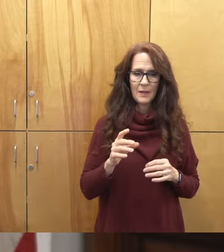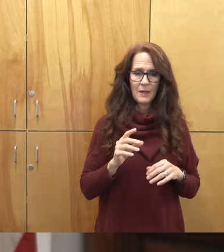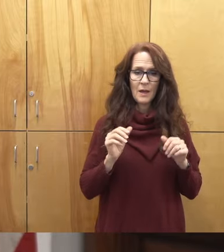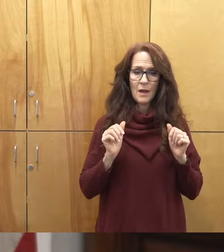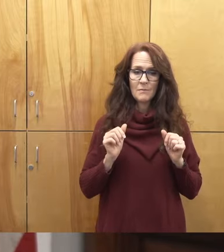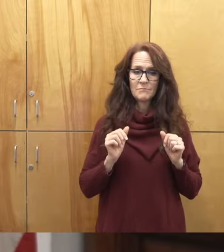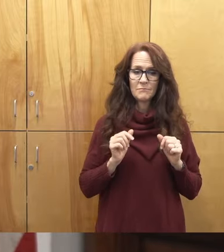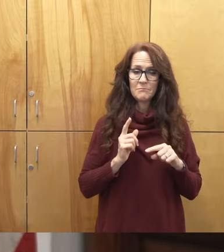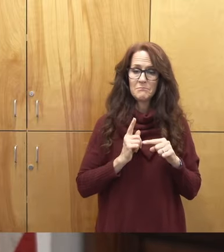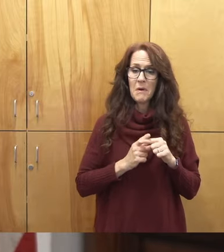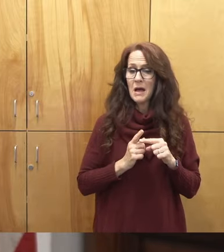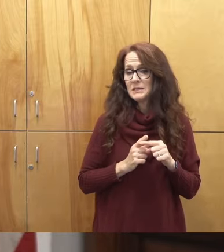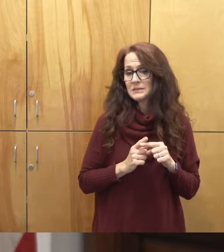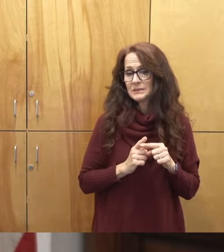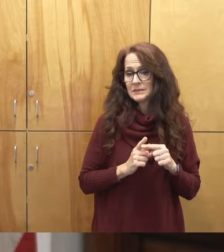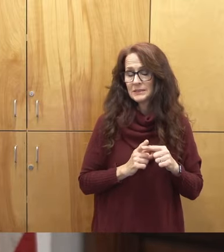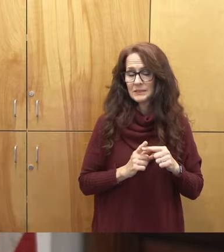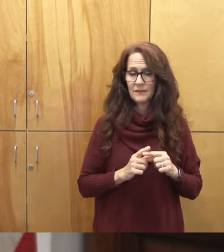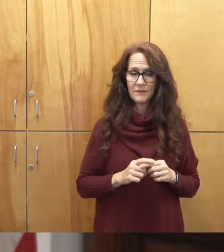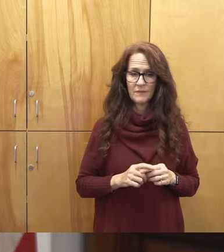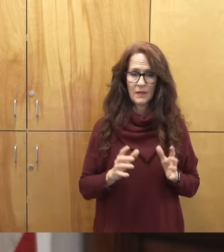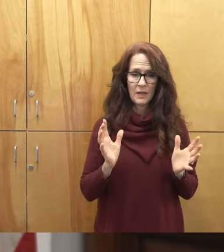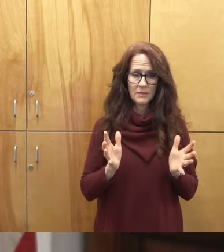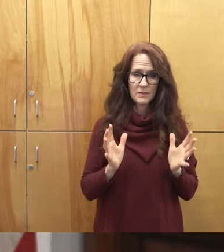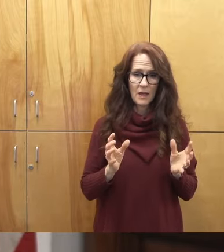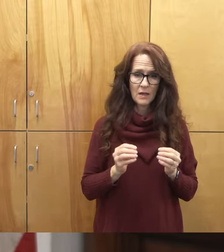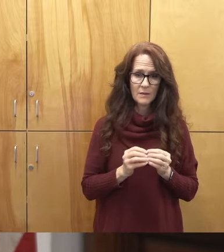promising. Could you talk a little bit more as to